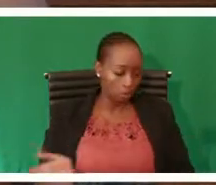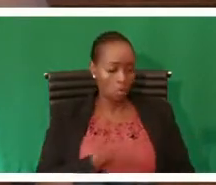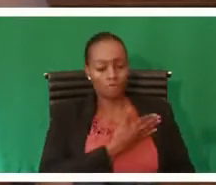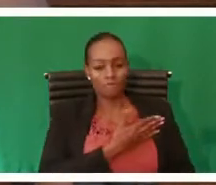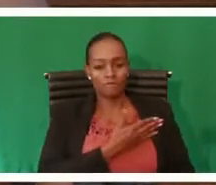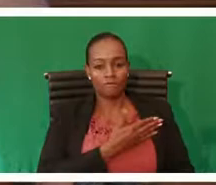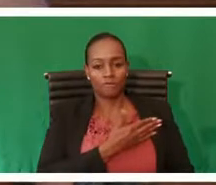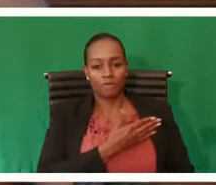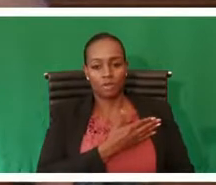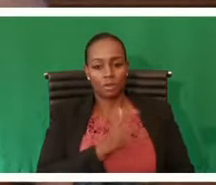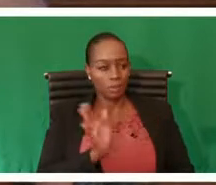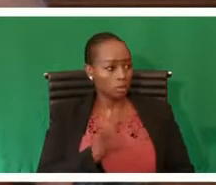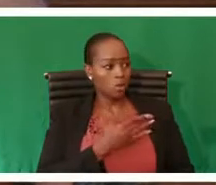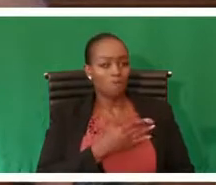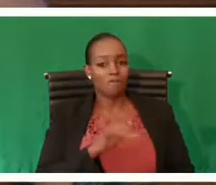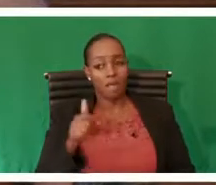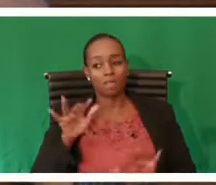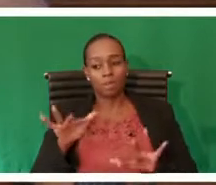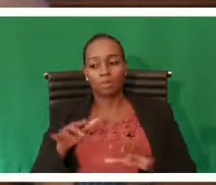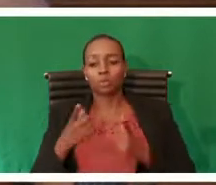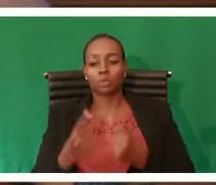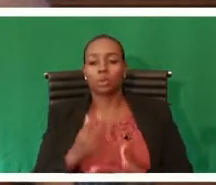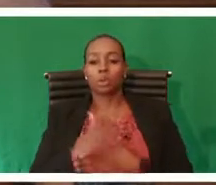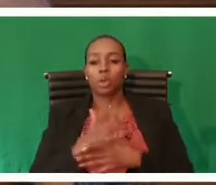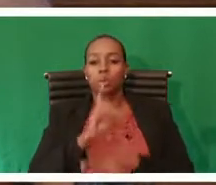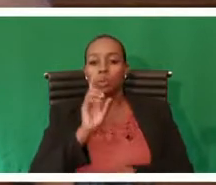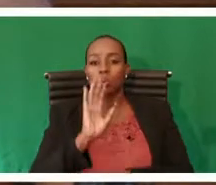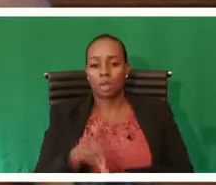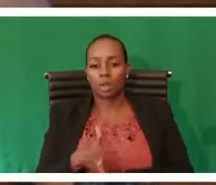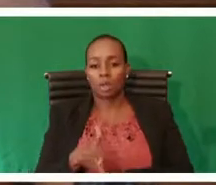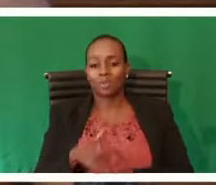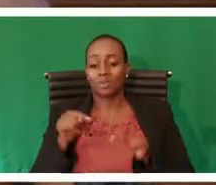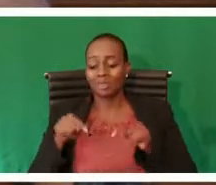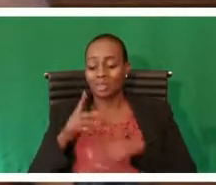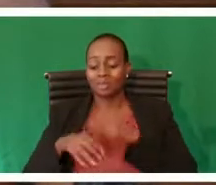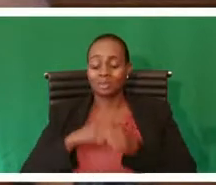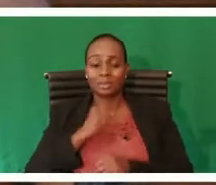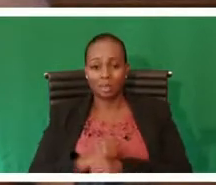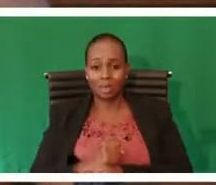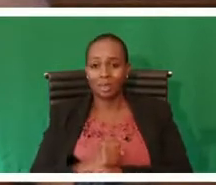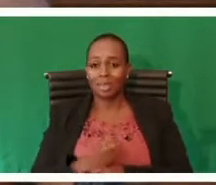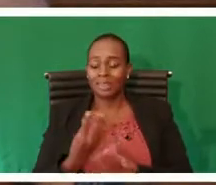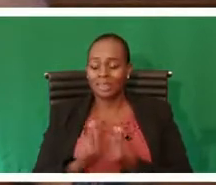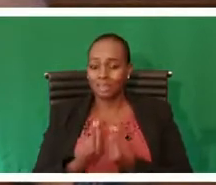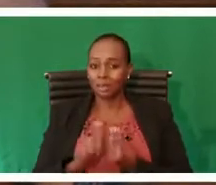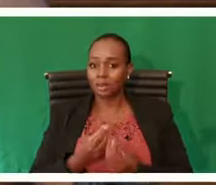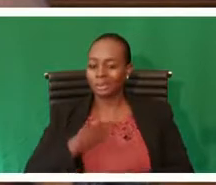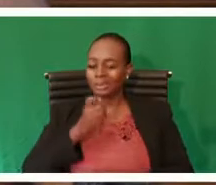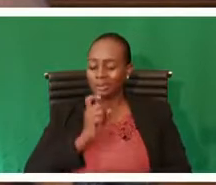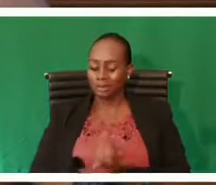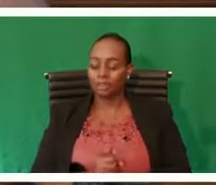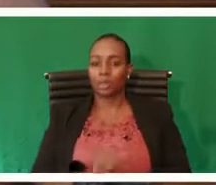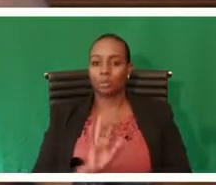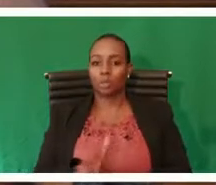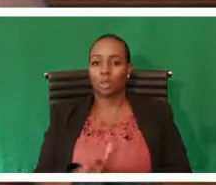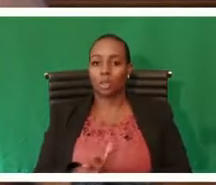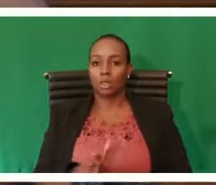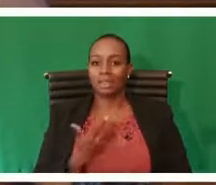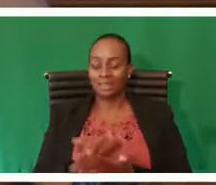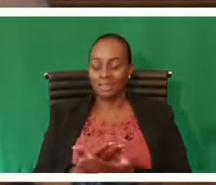this year, things are going to be a little bit tougher than before. Things are going to really